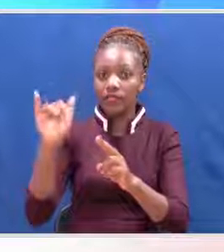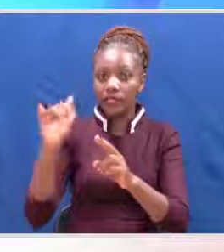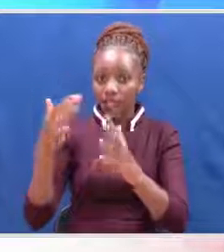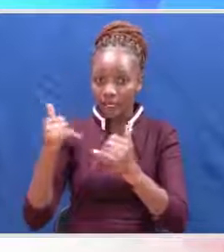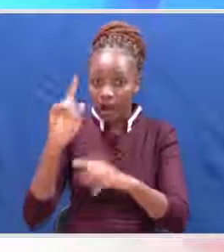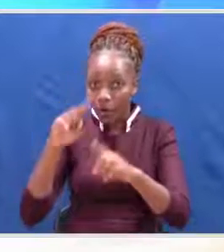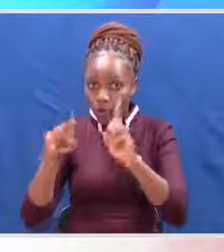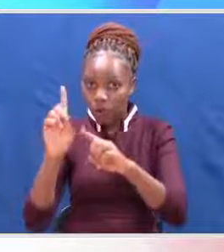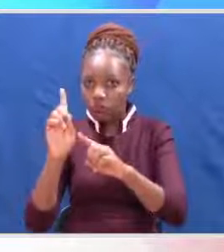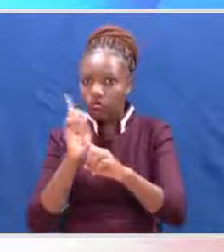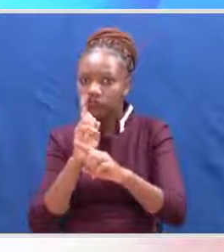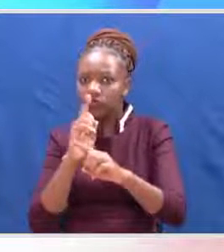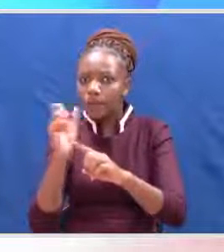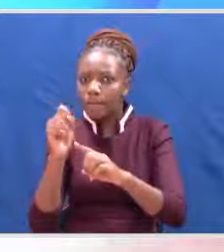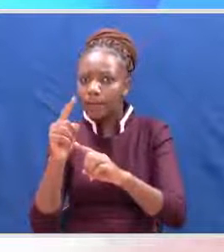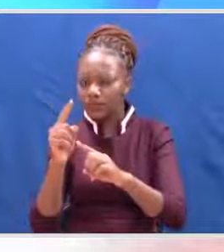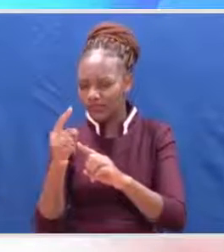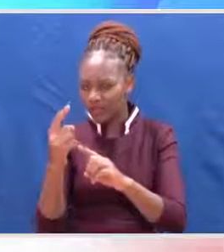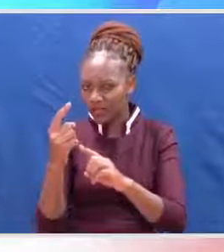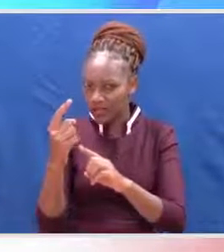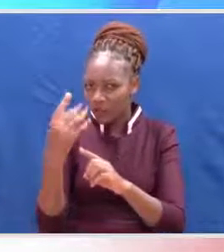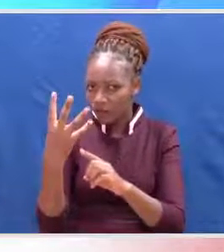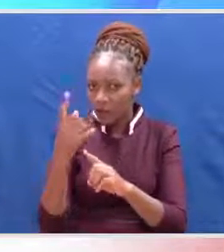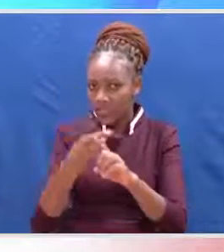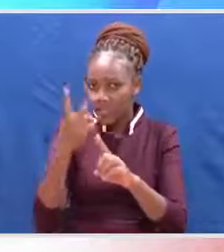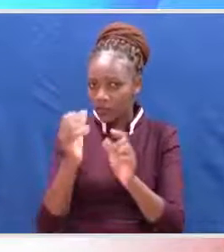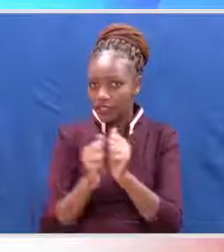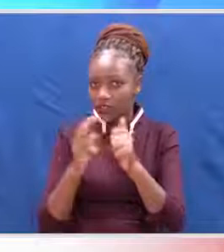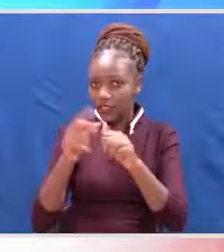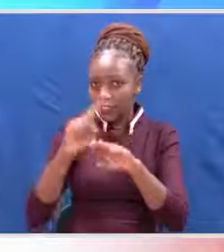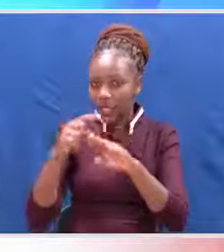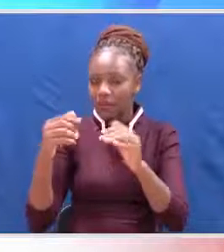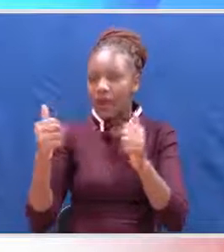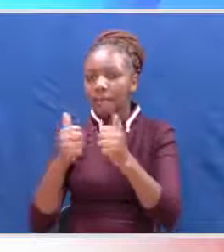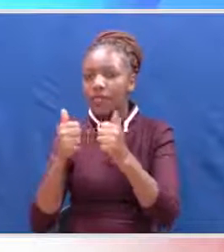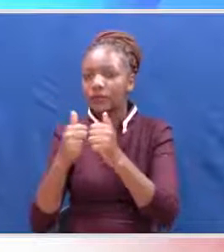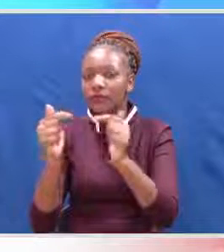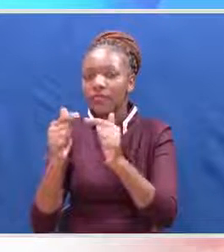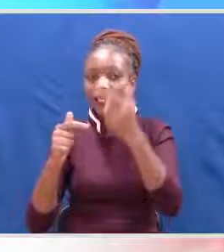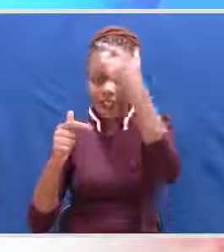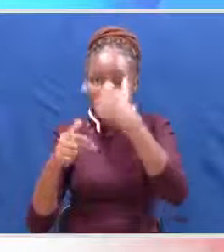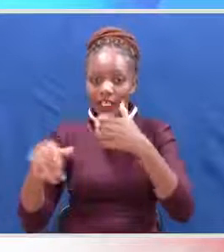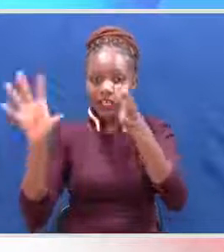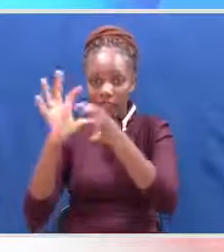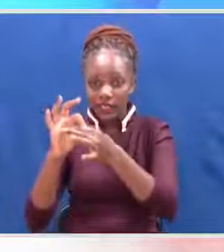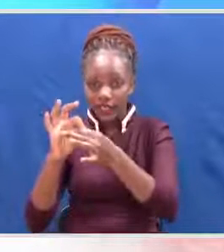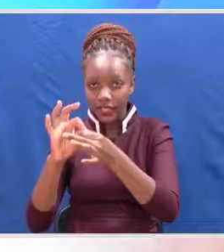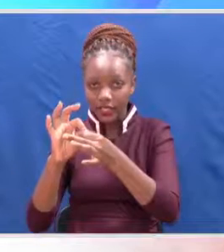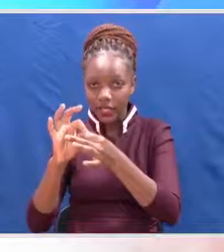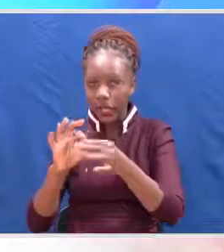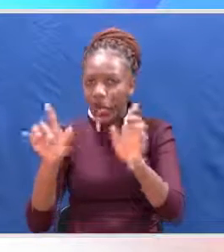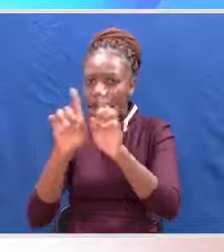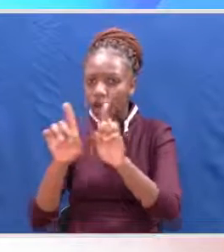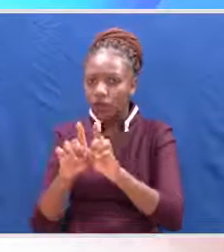career-ending injury in April 2017, playing for Sony Sugar against Thika United at the Awendo Green Stadium, a hip